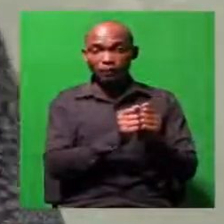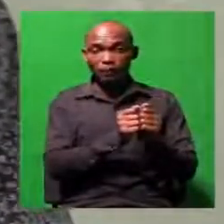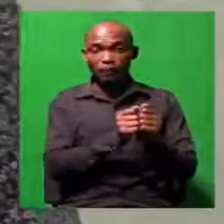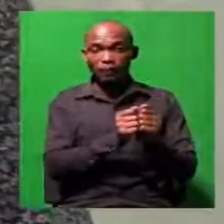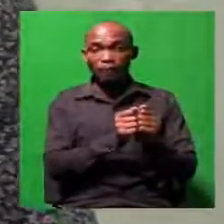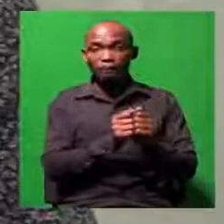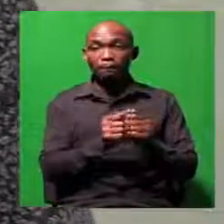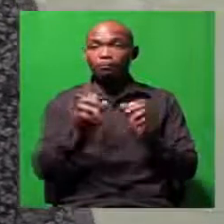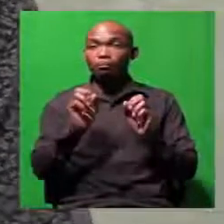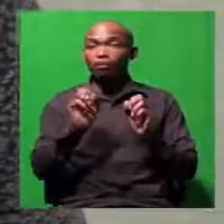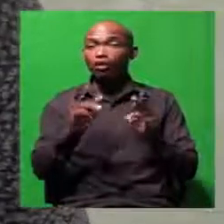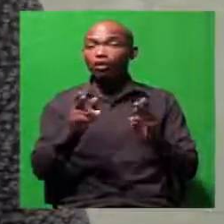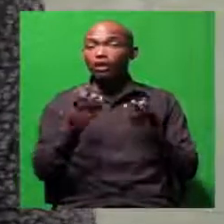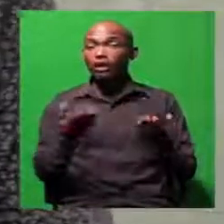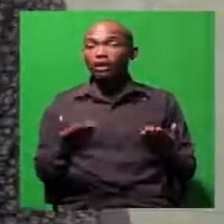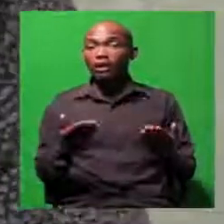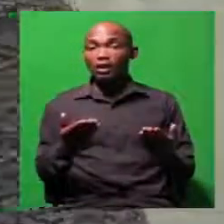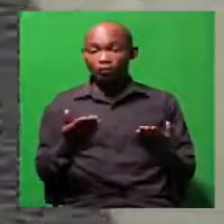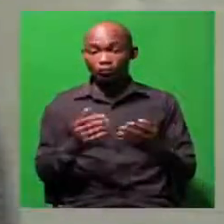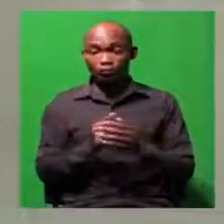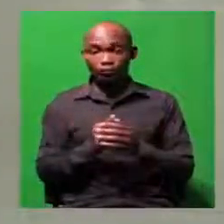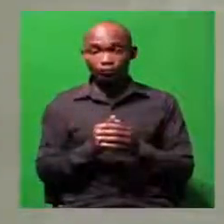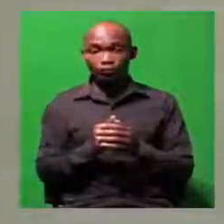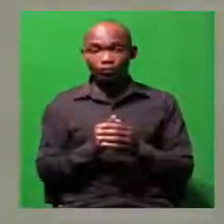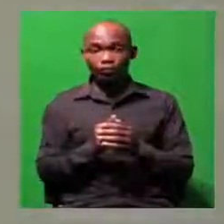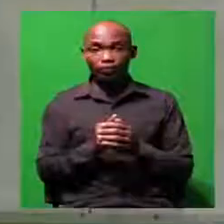Okay, now